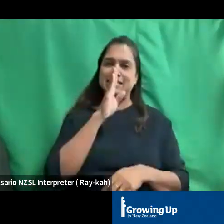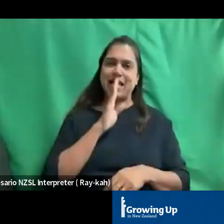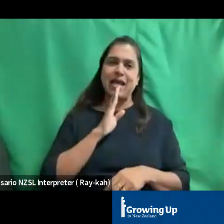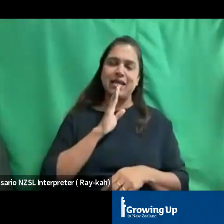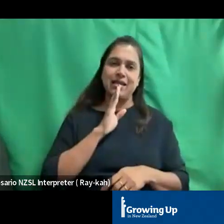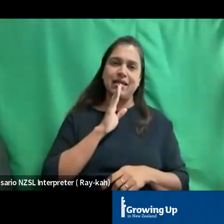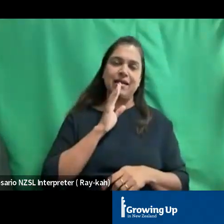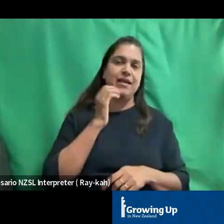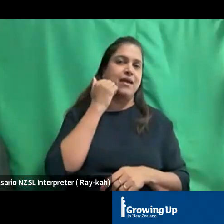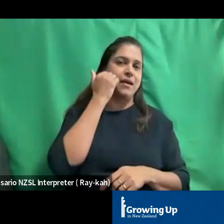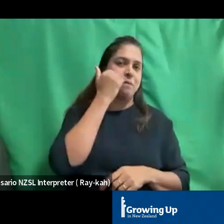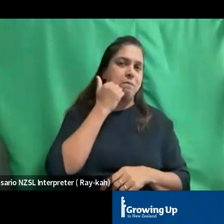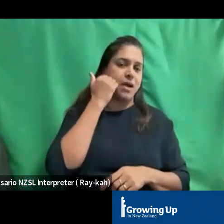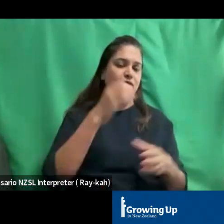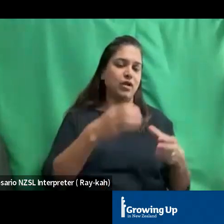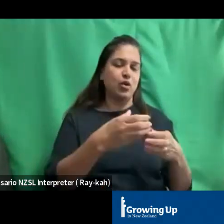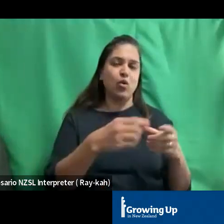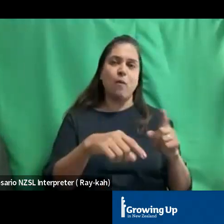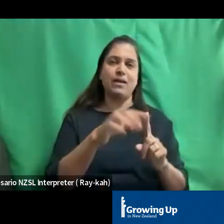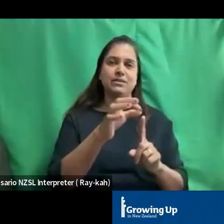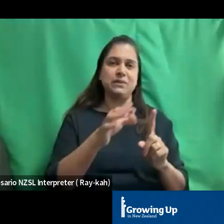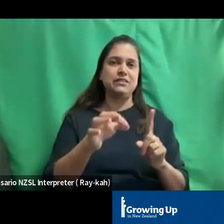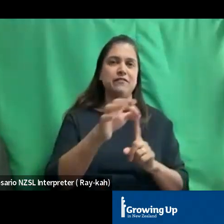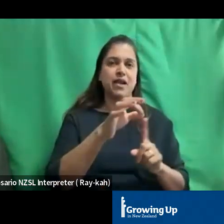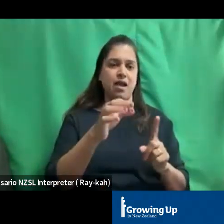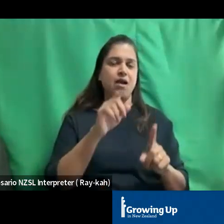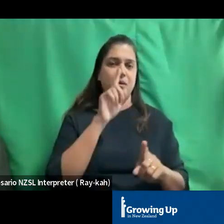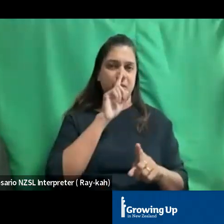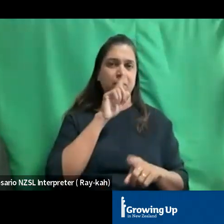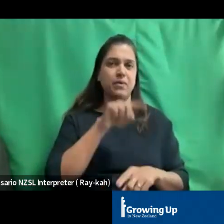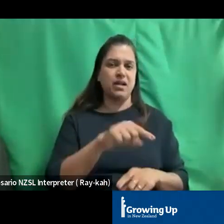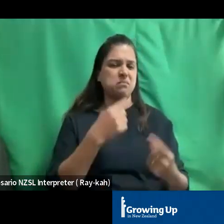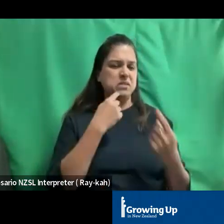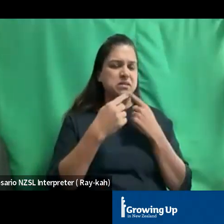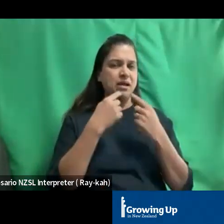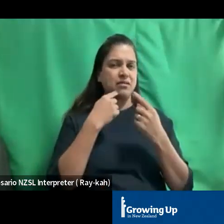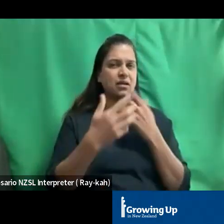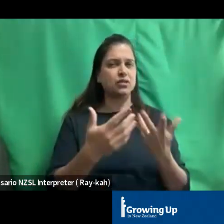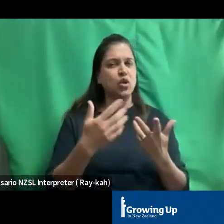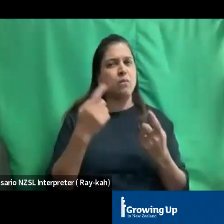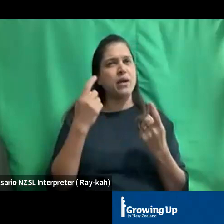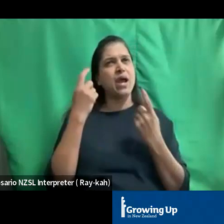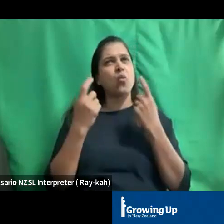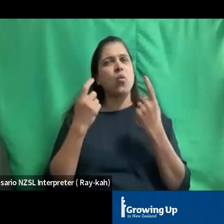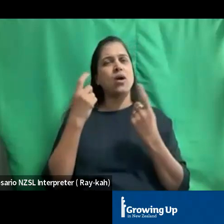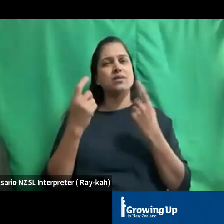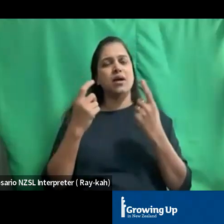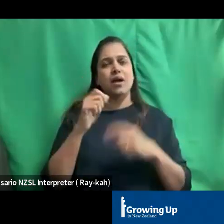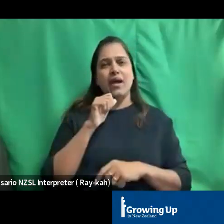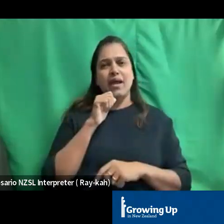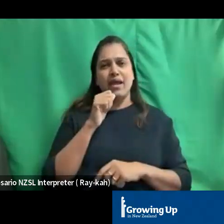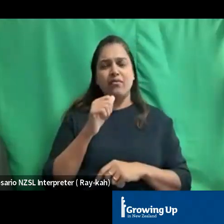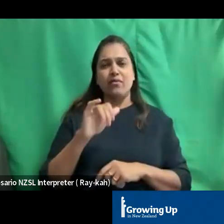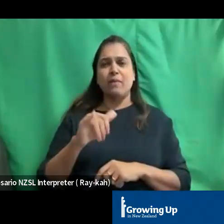young people, because that's what other data have tended to show us. And I just wonder if this speaks to perhaps the